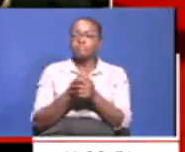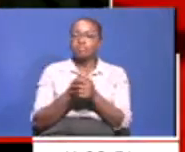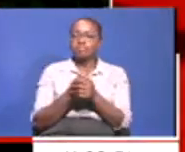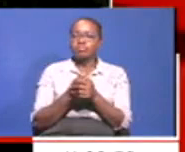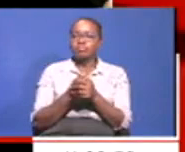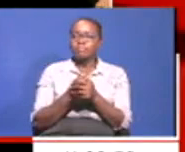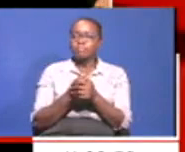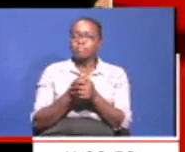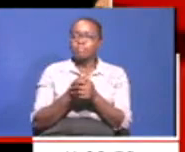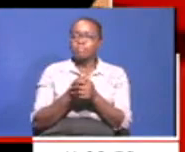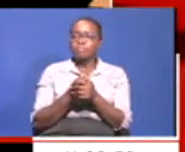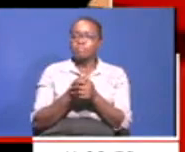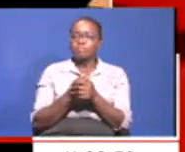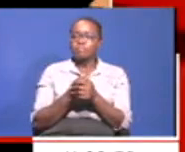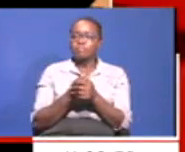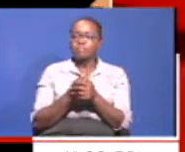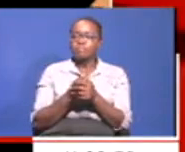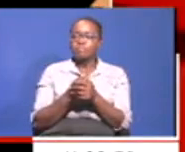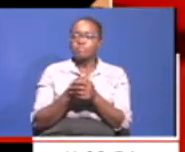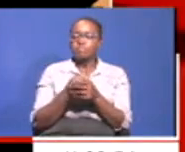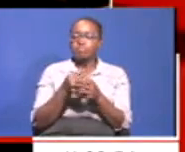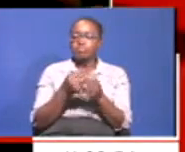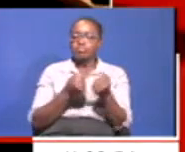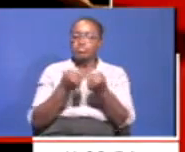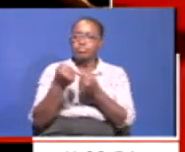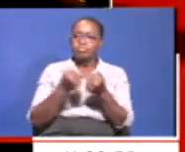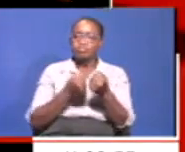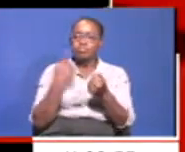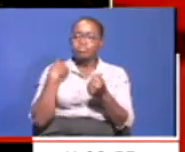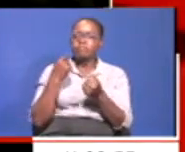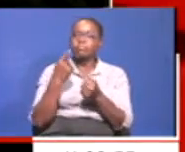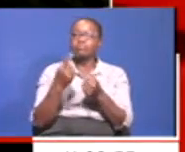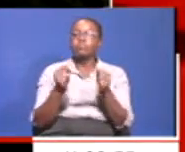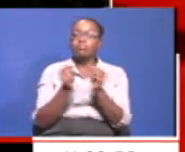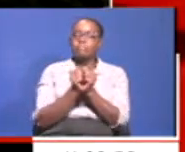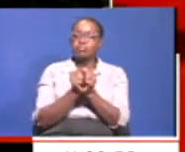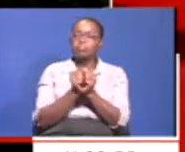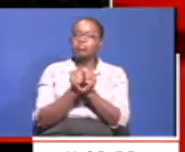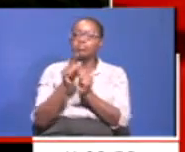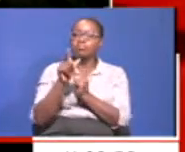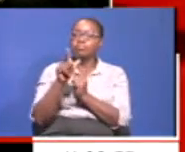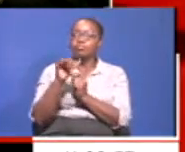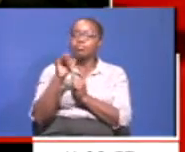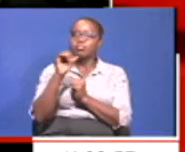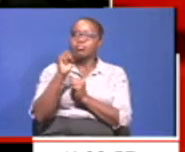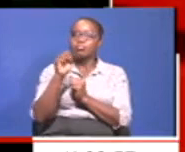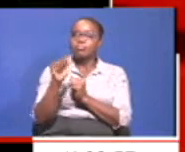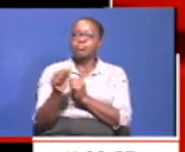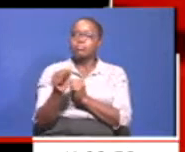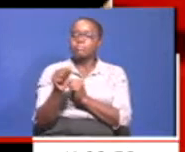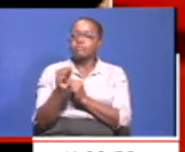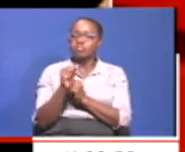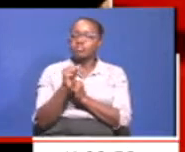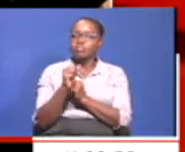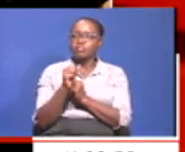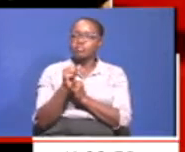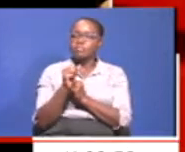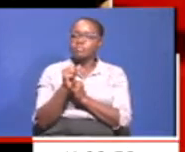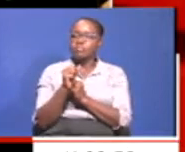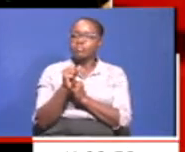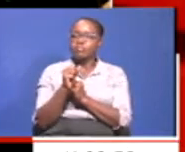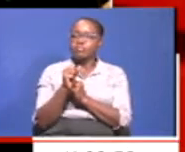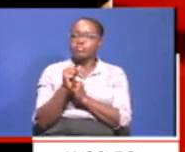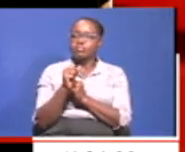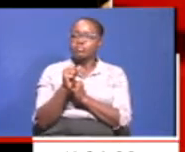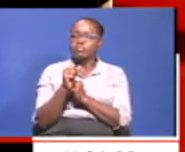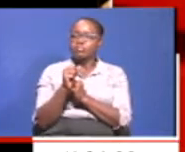For car number 110, Lisa, yes. Word to the Kenyans who I know will be